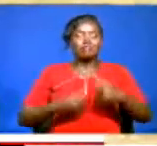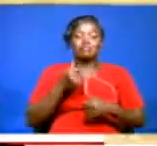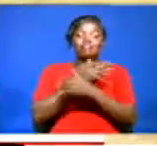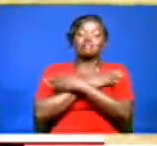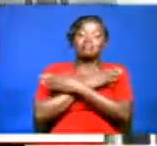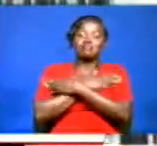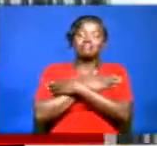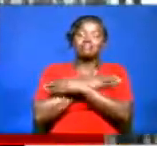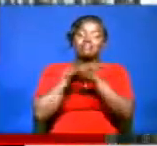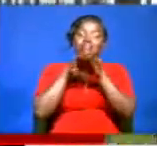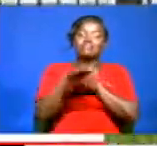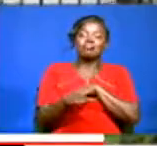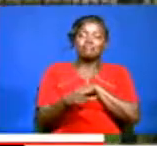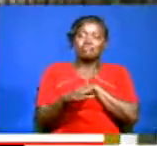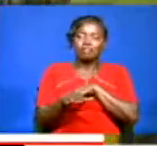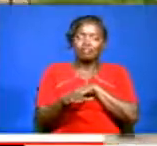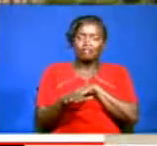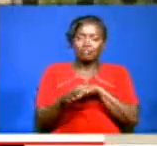kwa slide.